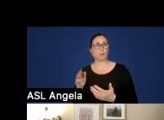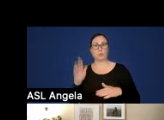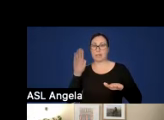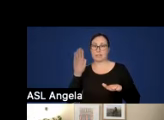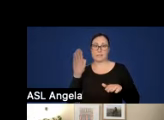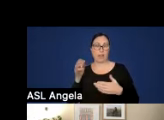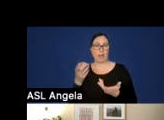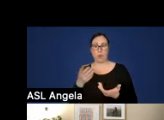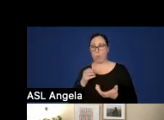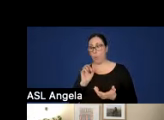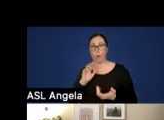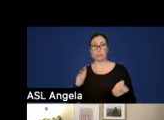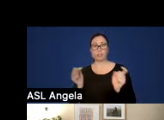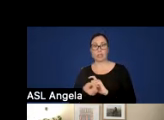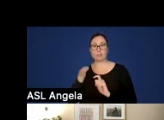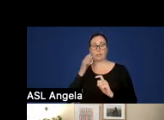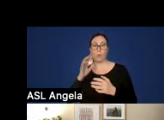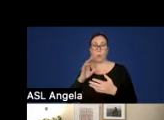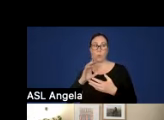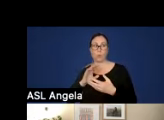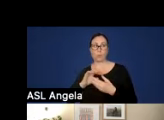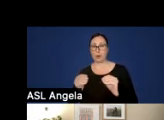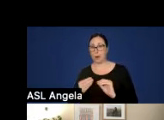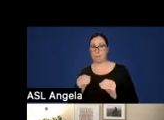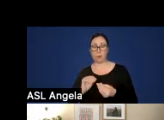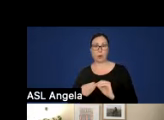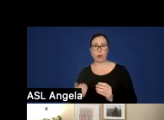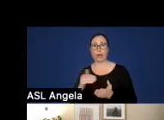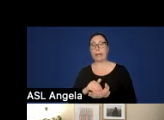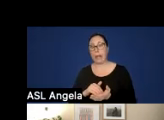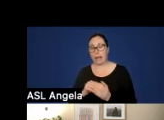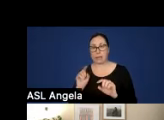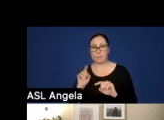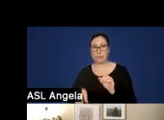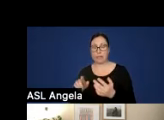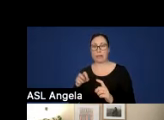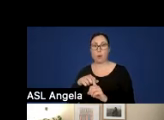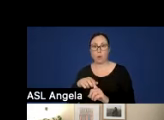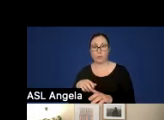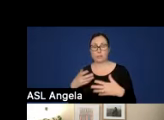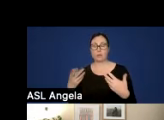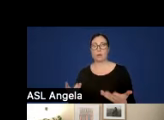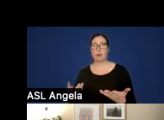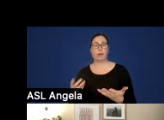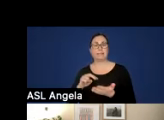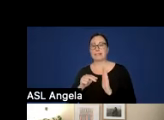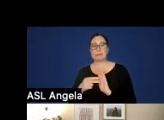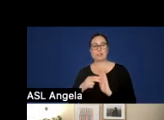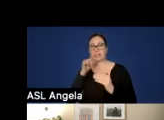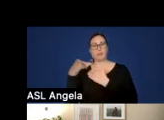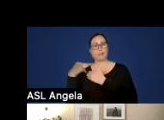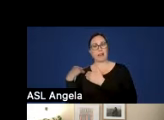number again and no one can get a hold of her. And that does not mean that the survivor is unreliable. It simply is a